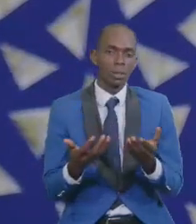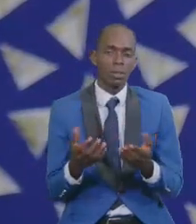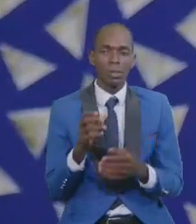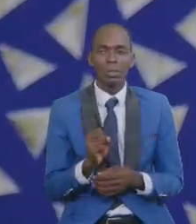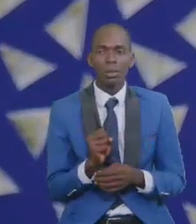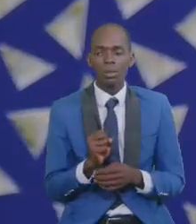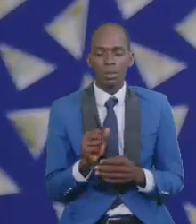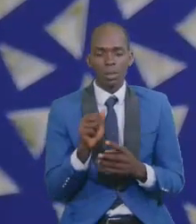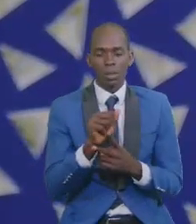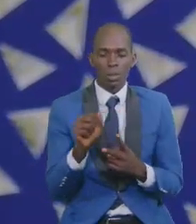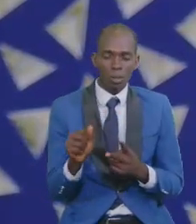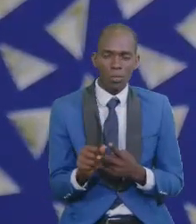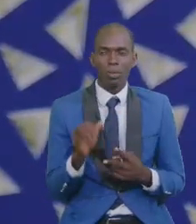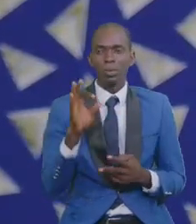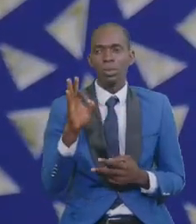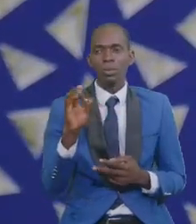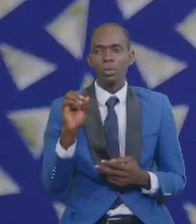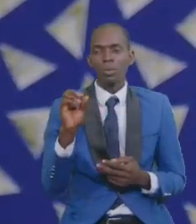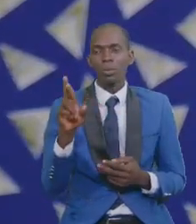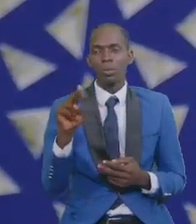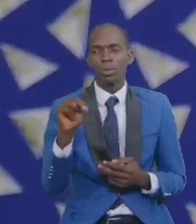Adultery, fornication, because of our desires.